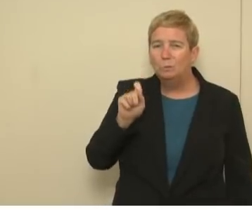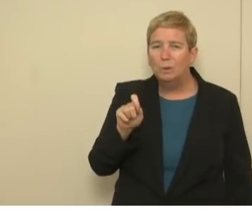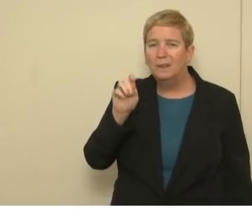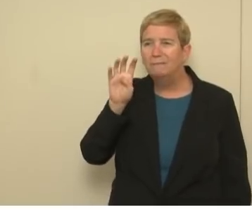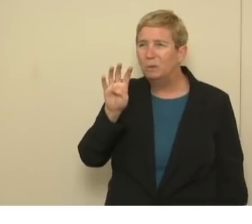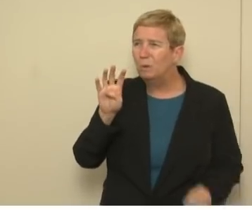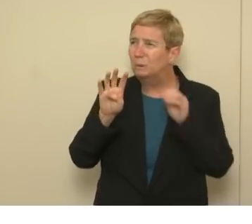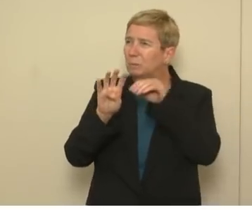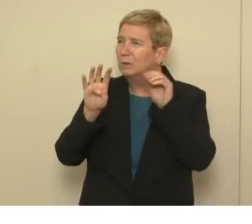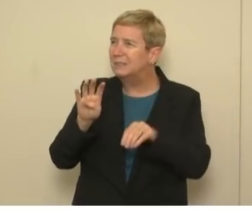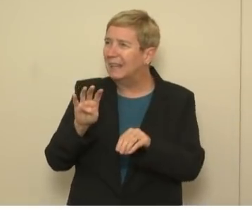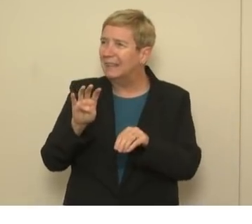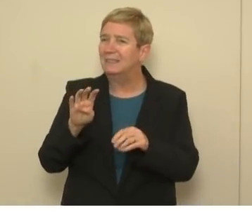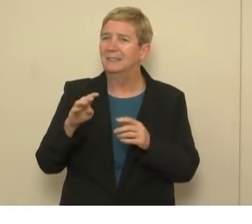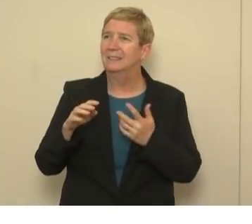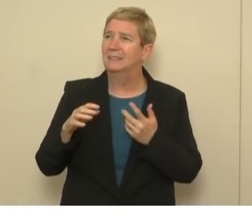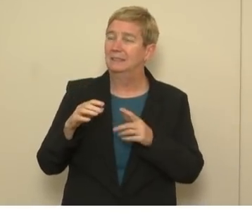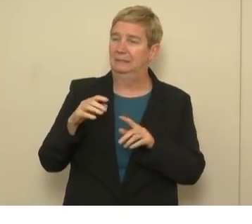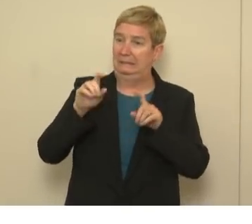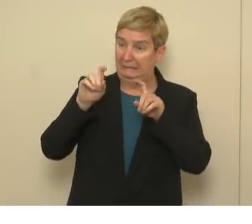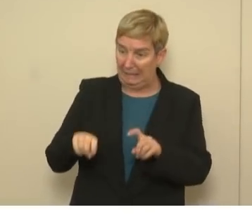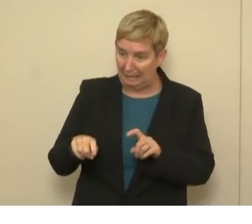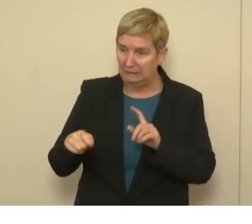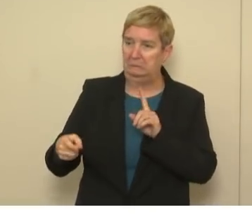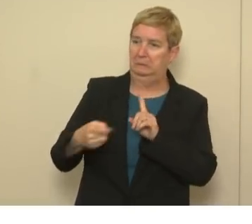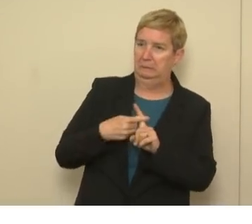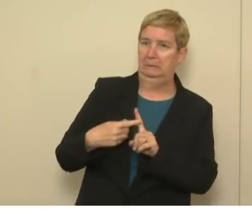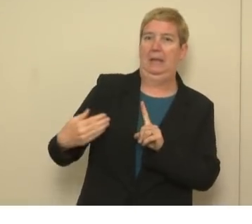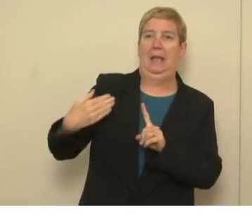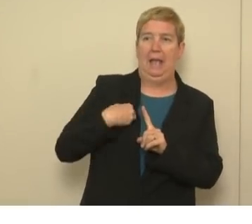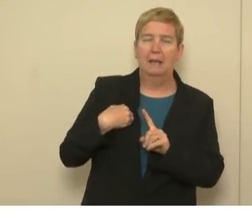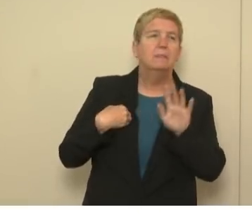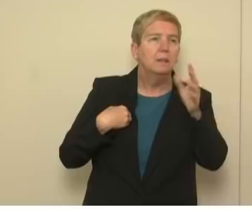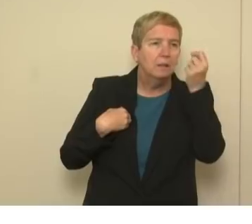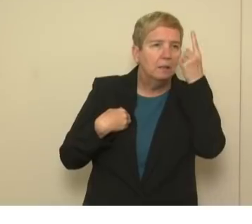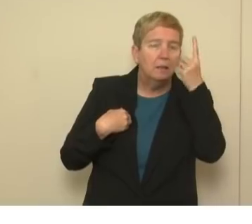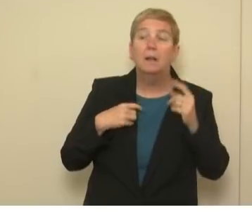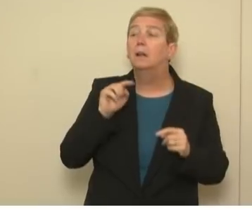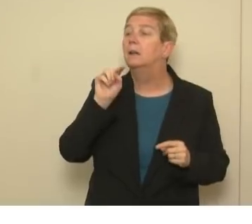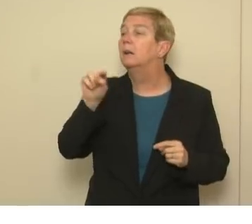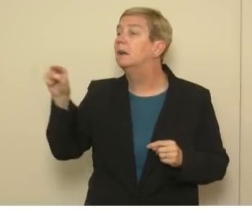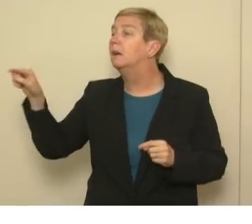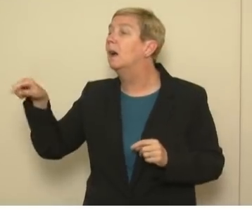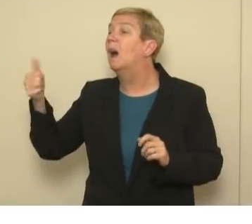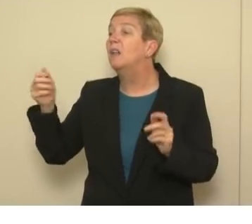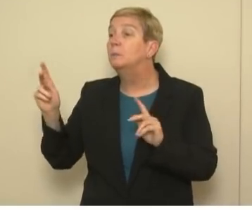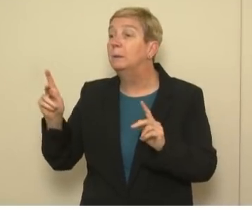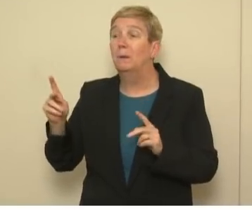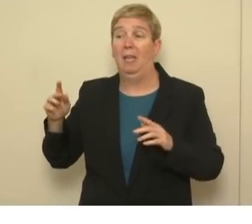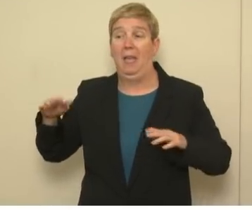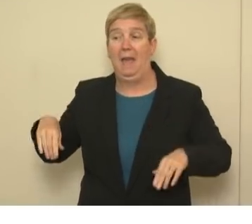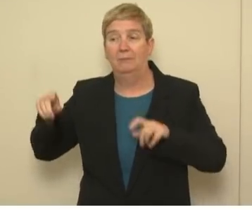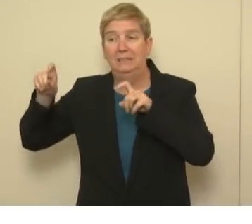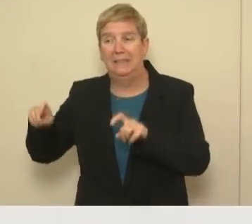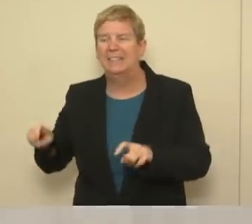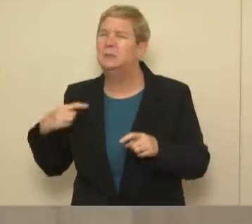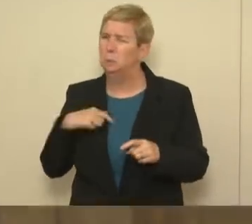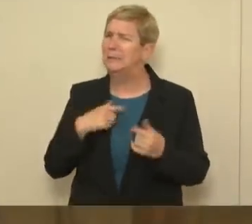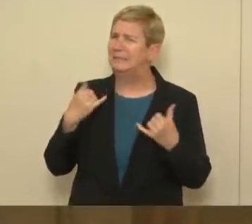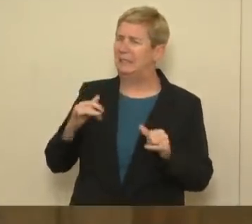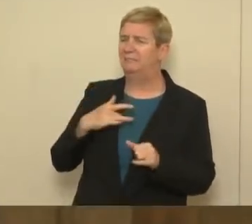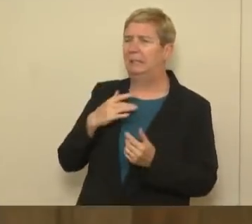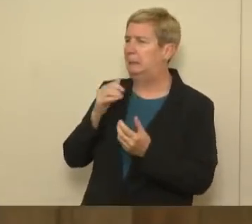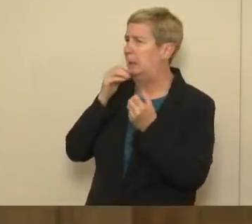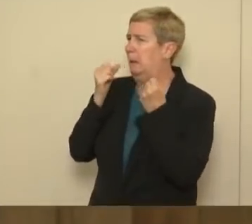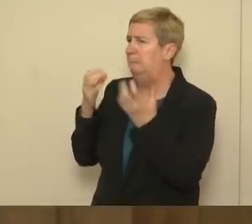positive, that number of people who may be out there that we're not testing is about as low as it can get. Thank you.